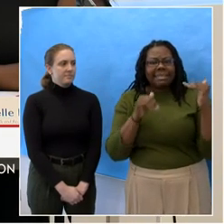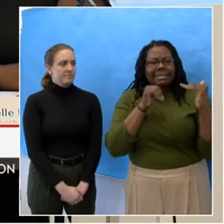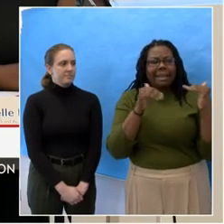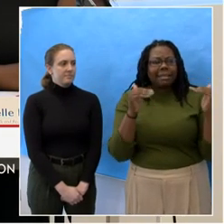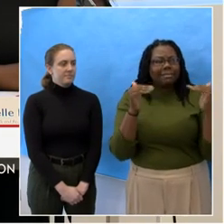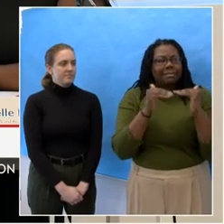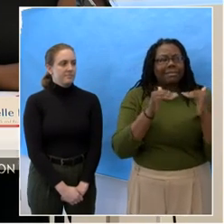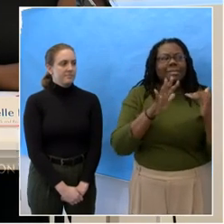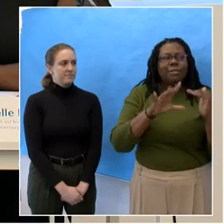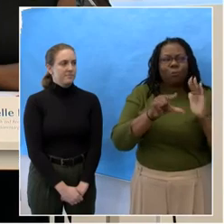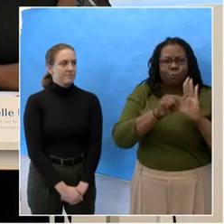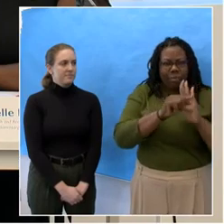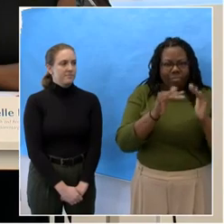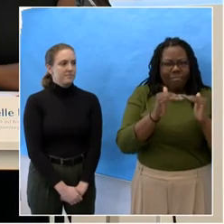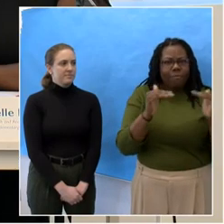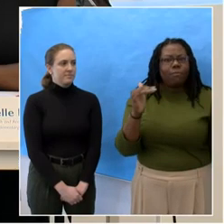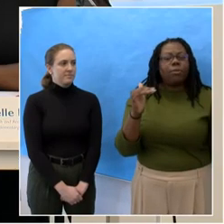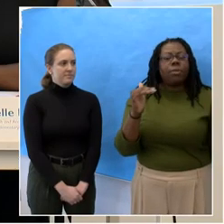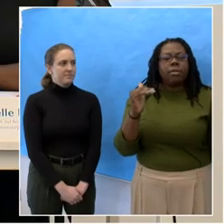know.